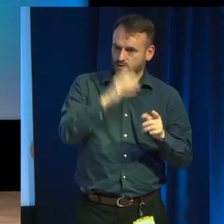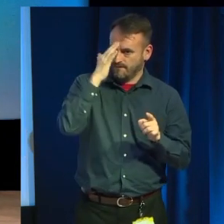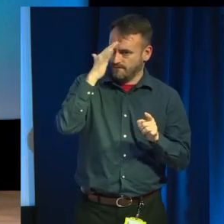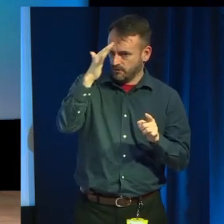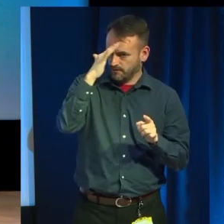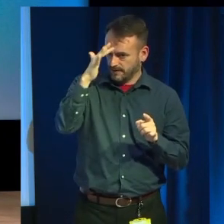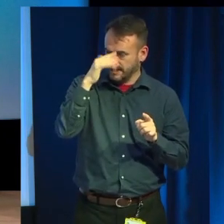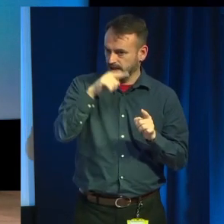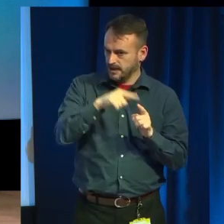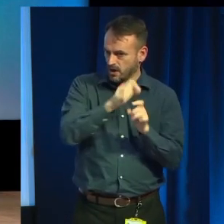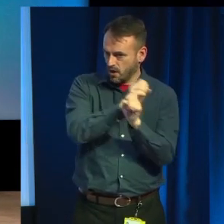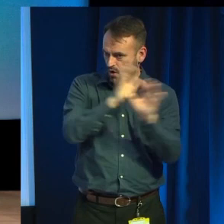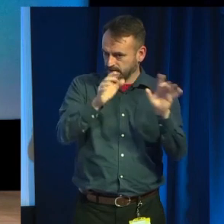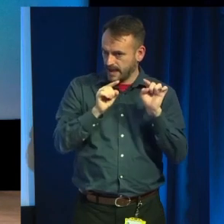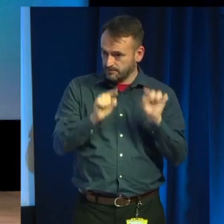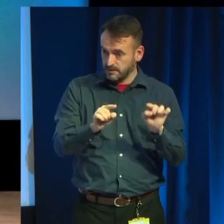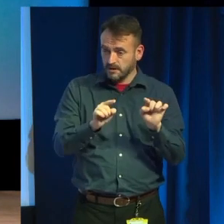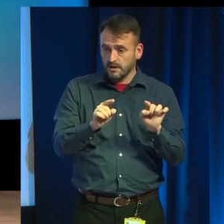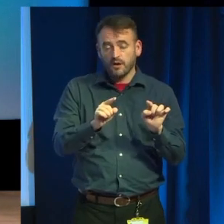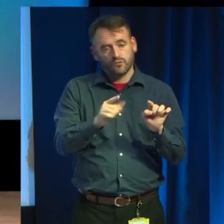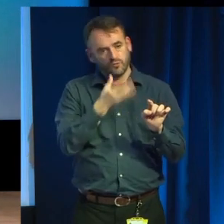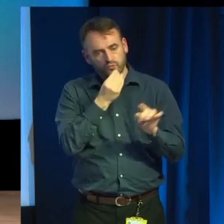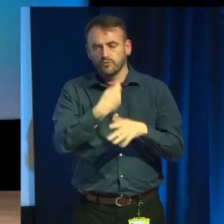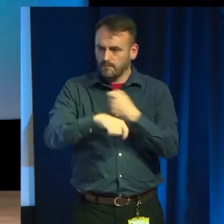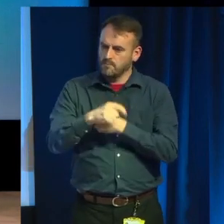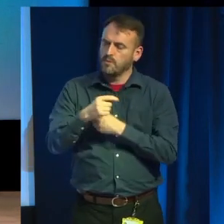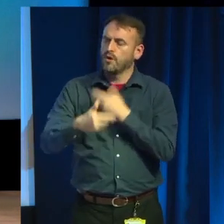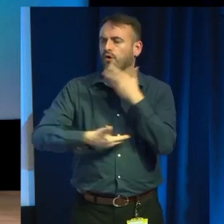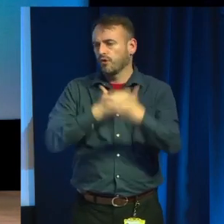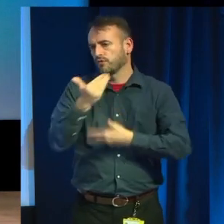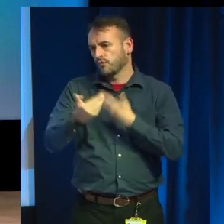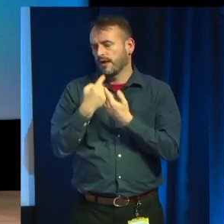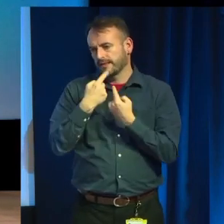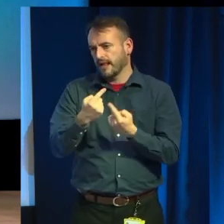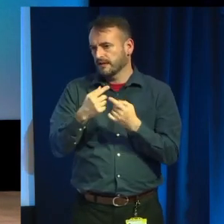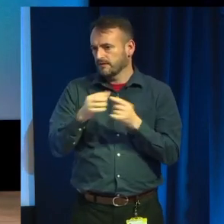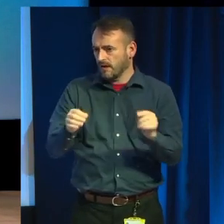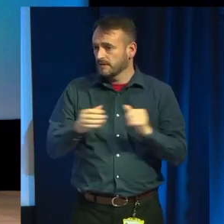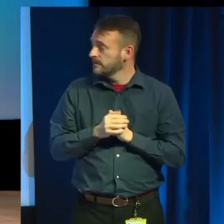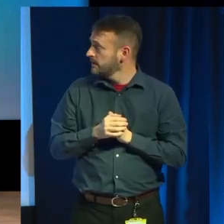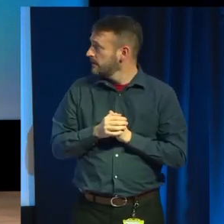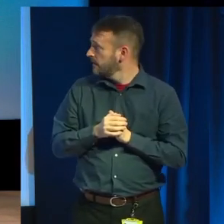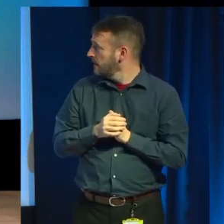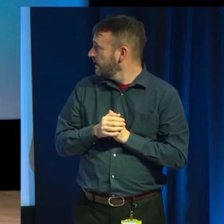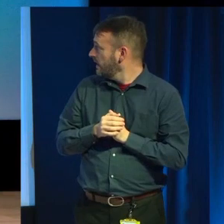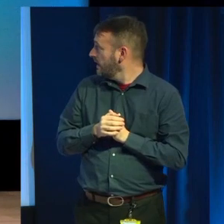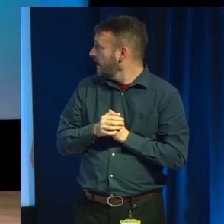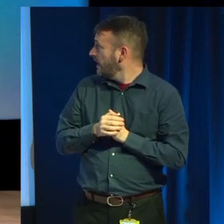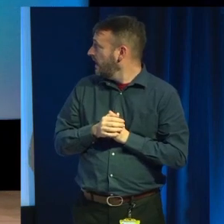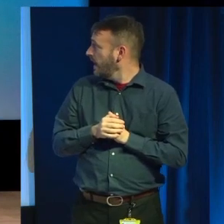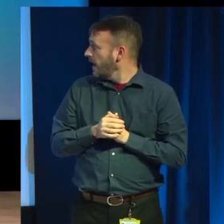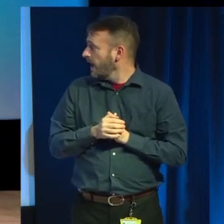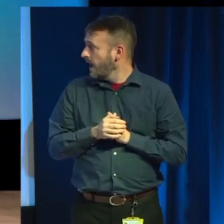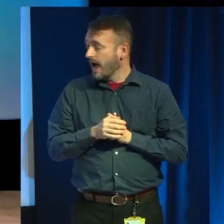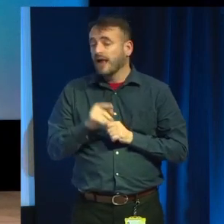a storytelling device. After this, I did actually go through a very painful, complicated breakup at the time,